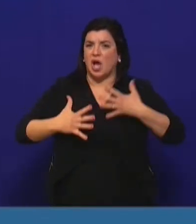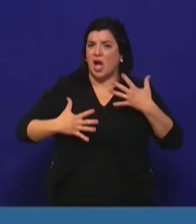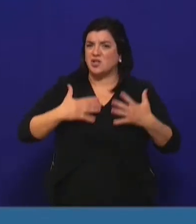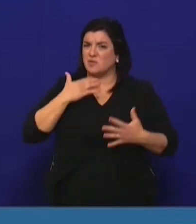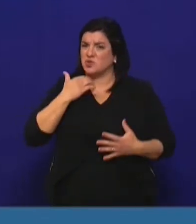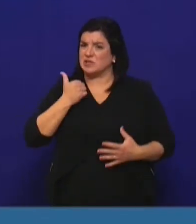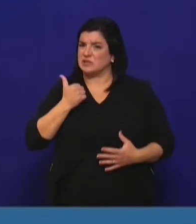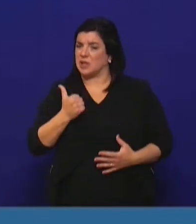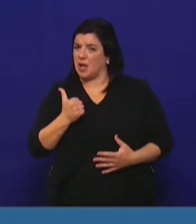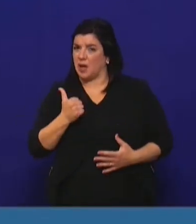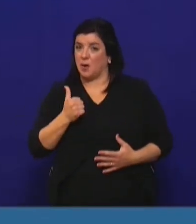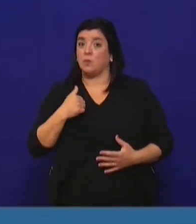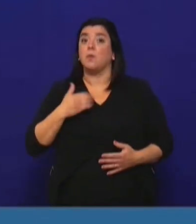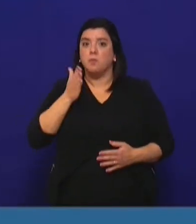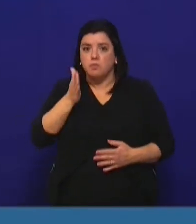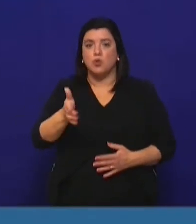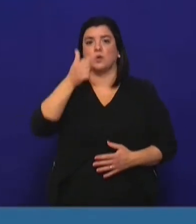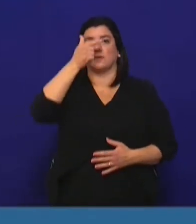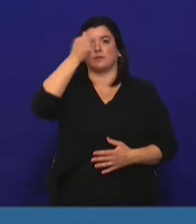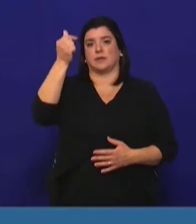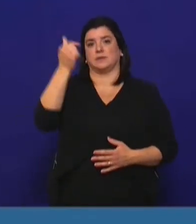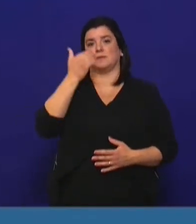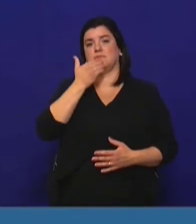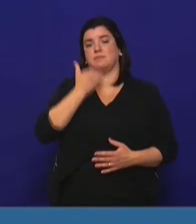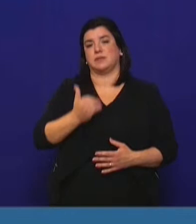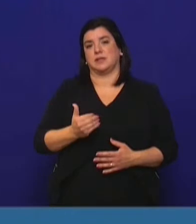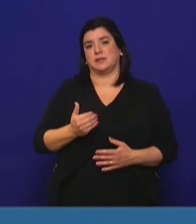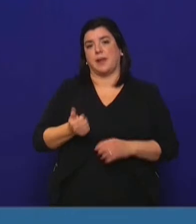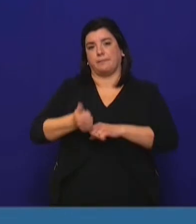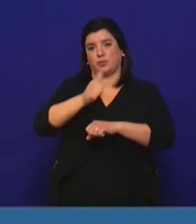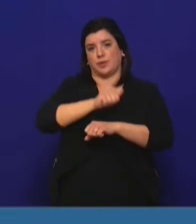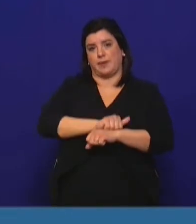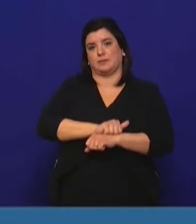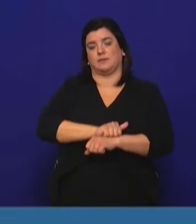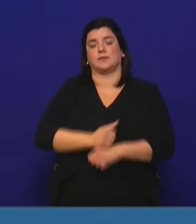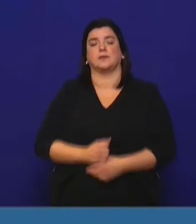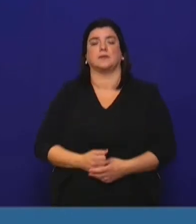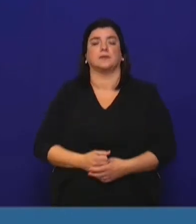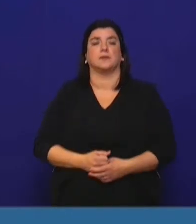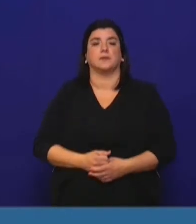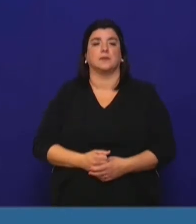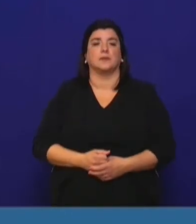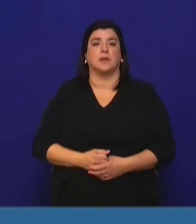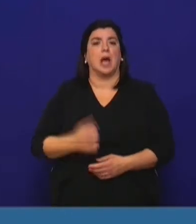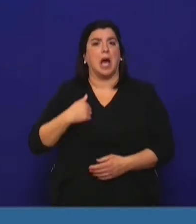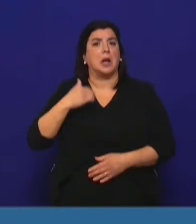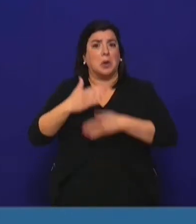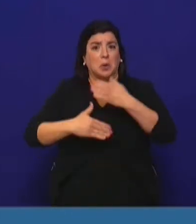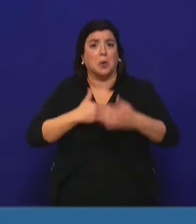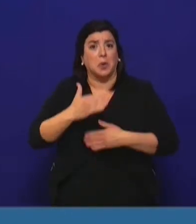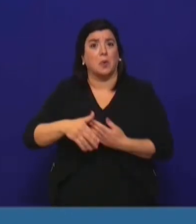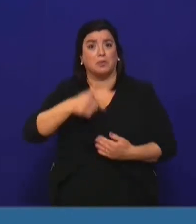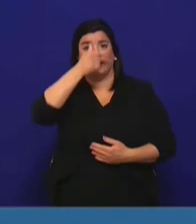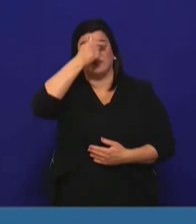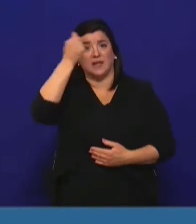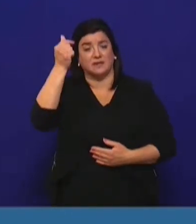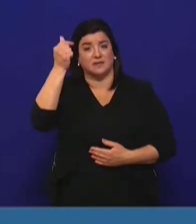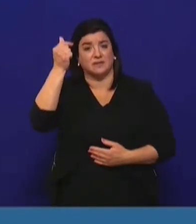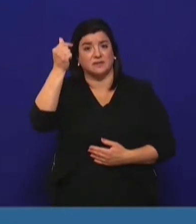sintomi importanti li tiġu biex tagħmlu t-testijiet. U aħna bqajna wkoll għaddejjin bil-testijiet tagħna